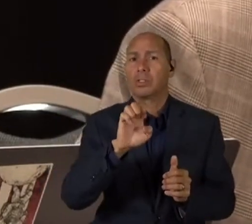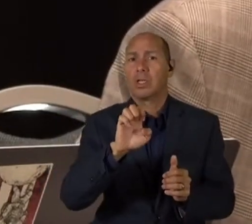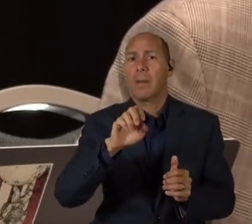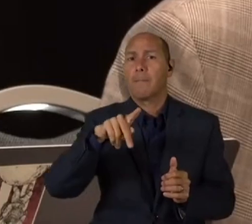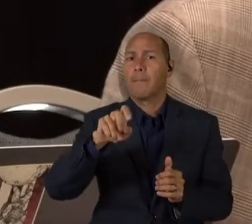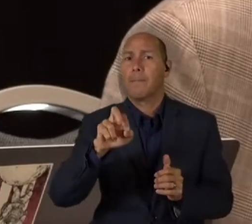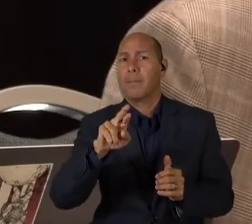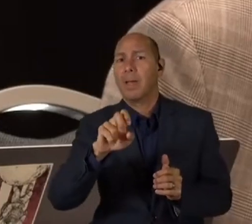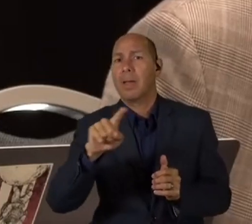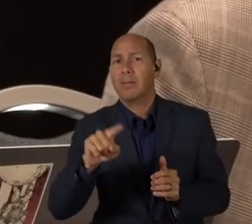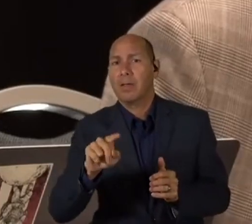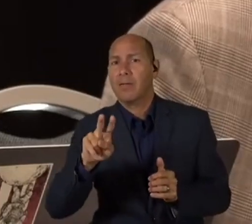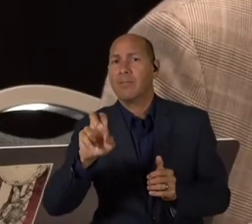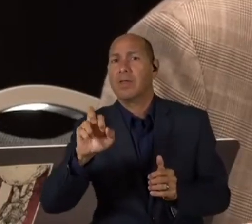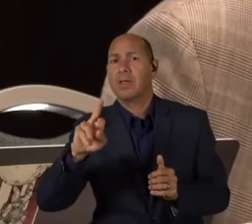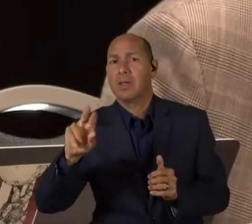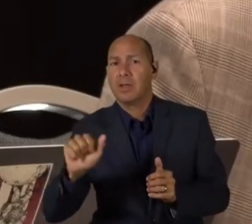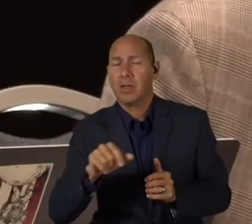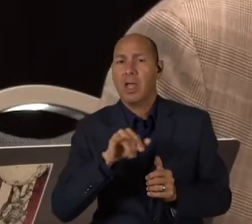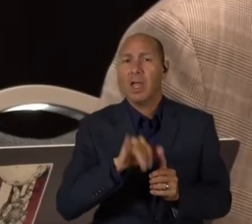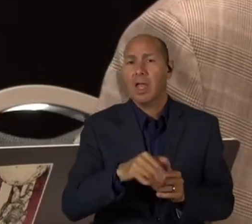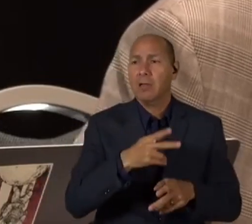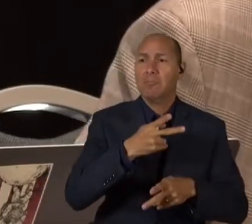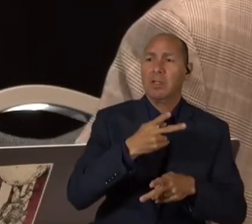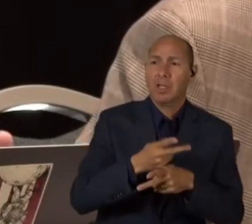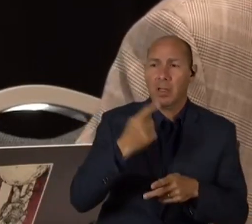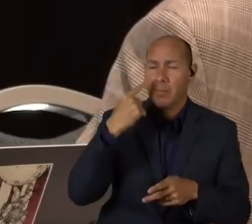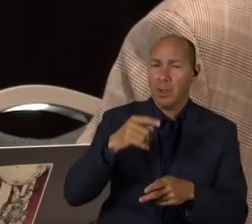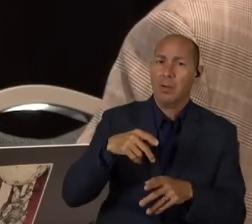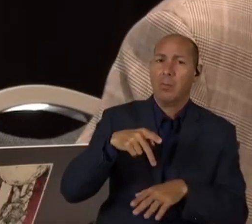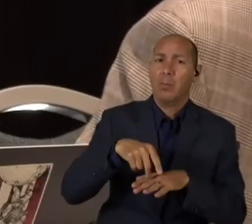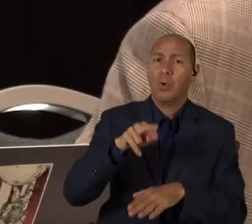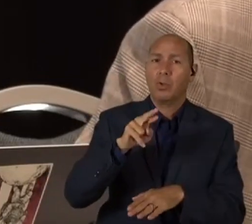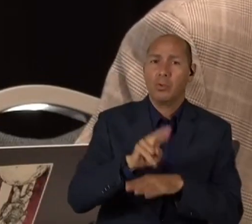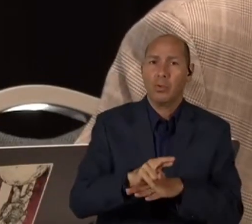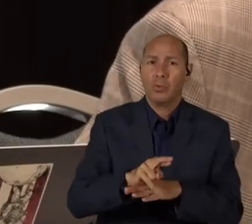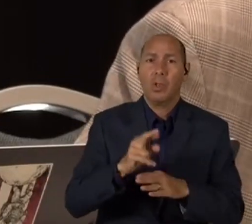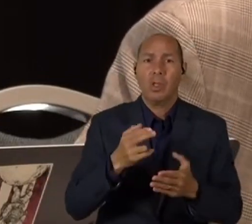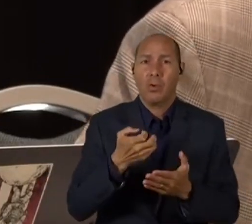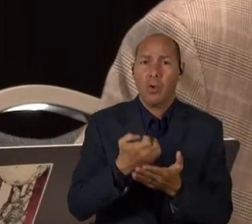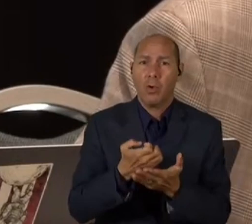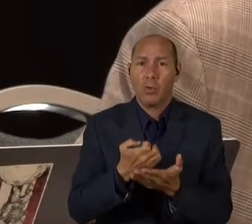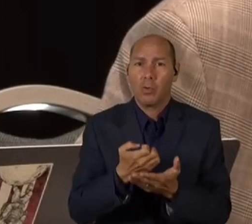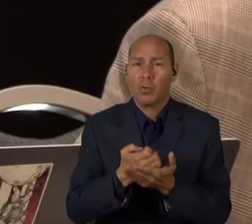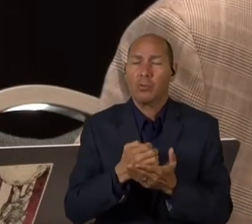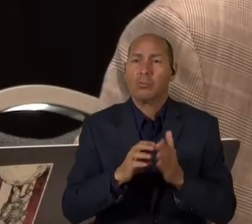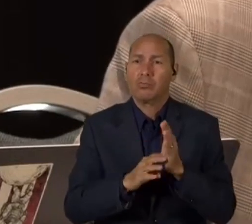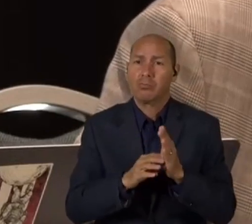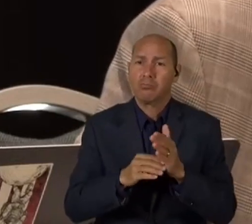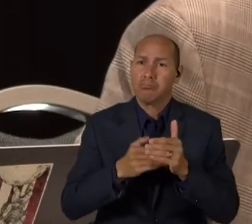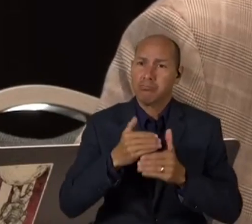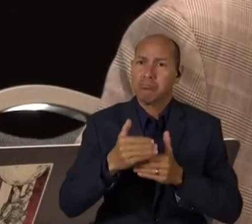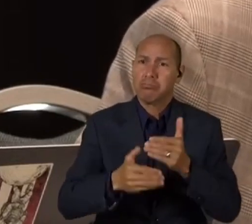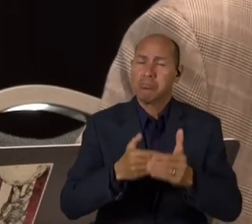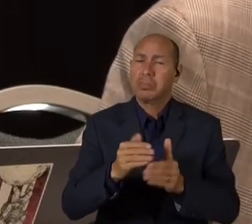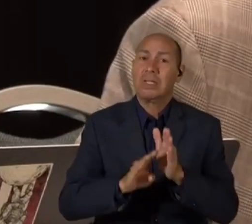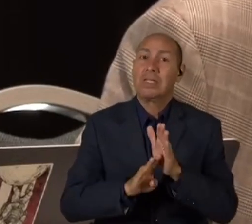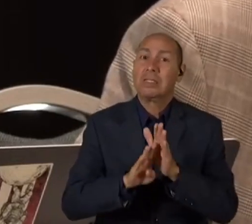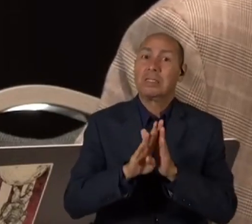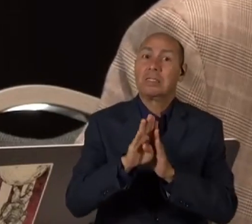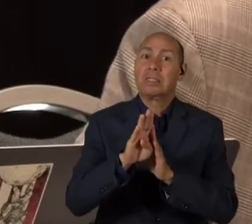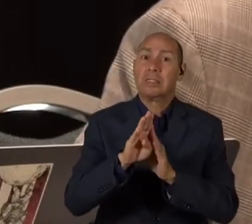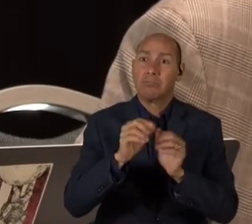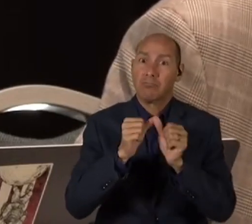can contribute to not only Puerto Rico's fiscal recovery, but long-term economic recovery. There is no shortage of